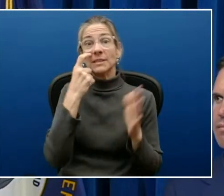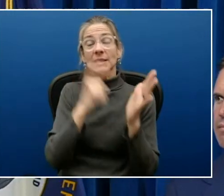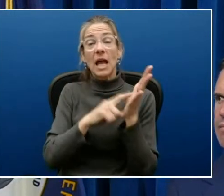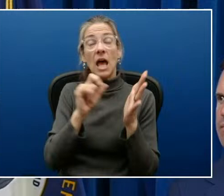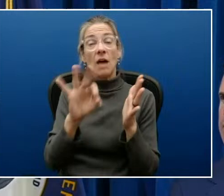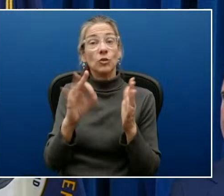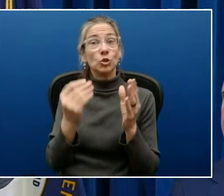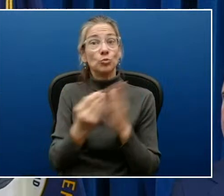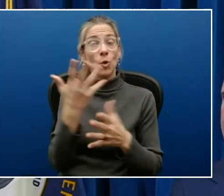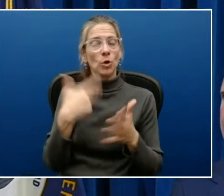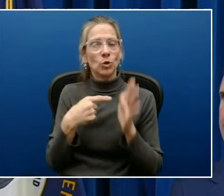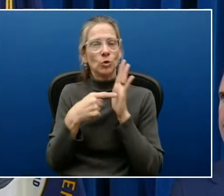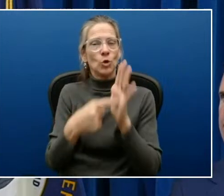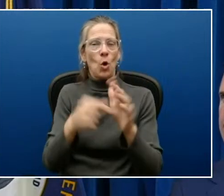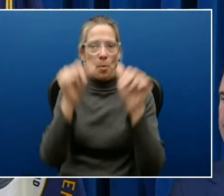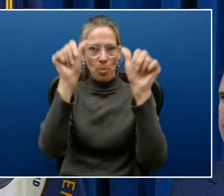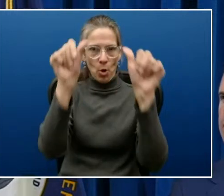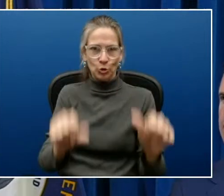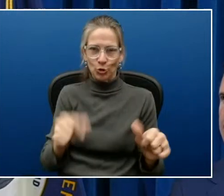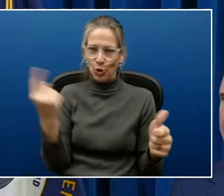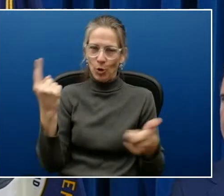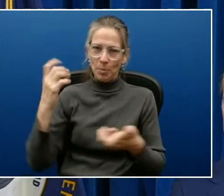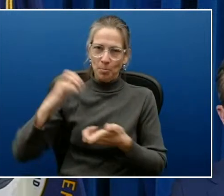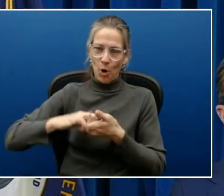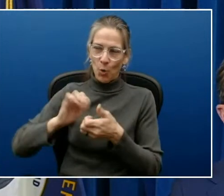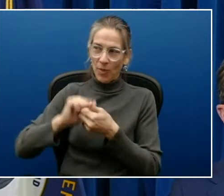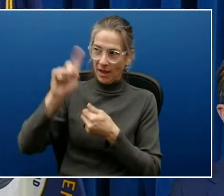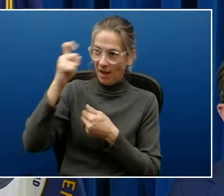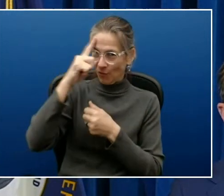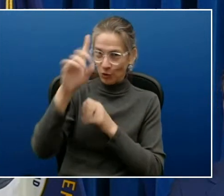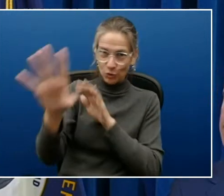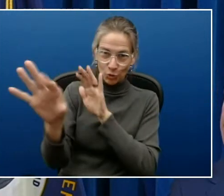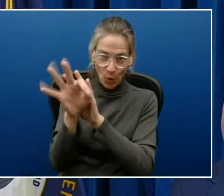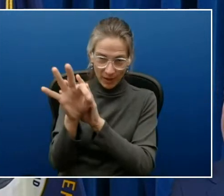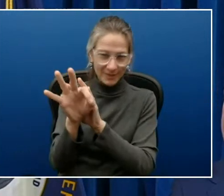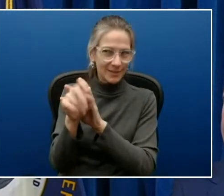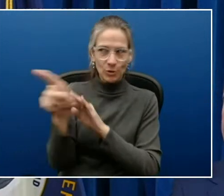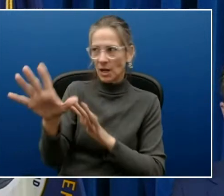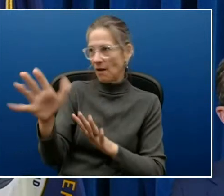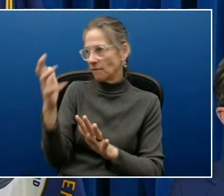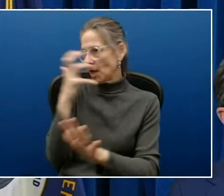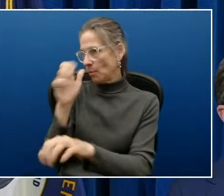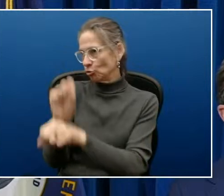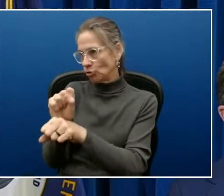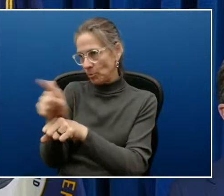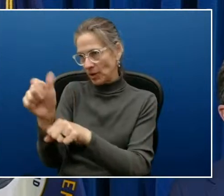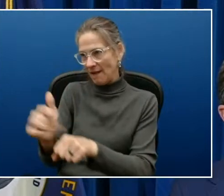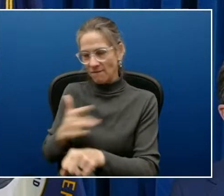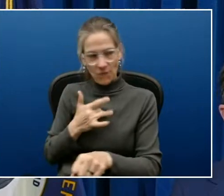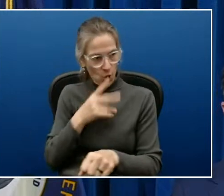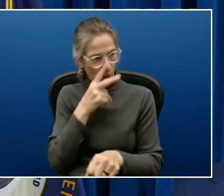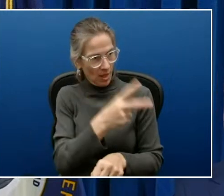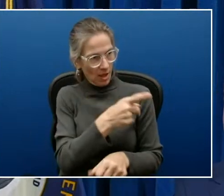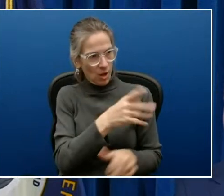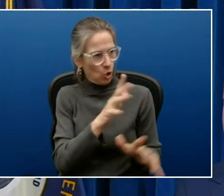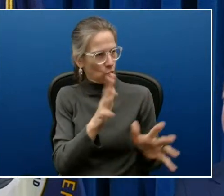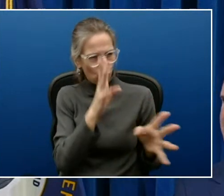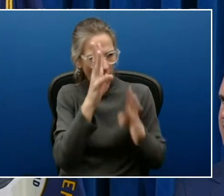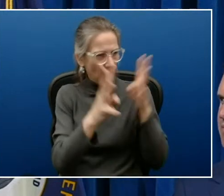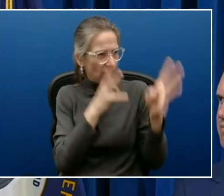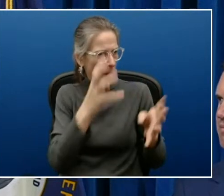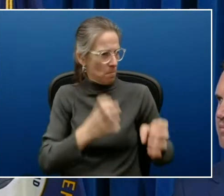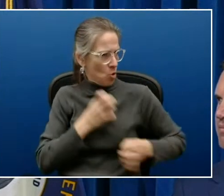poster, and it's always in great partnership with the Governor's Choice, and you did a phenomenal job. You could feel the emotion and the creativity and what you brought to that.